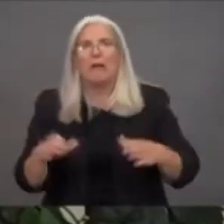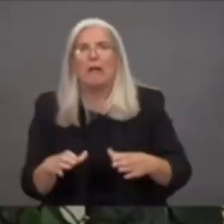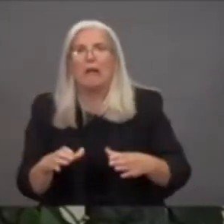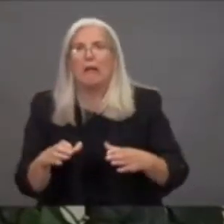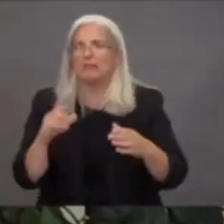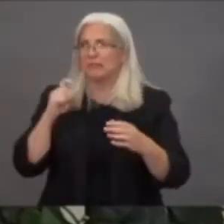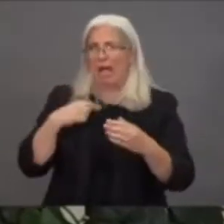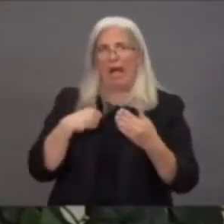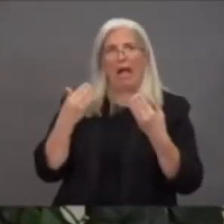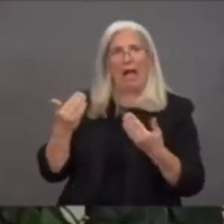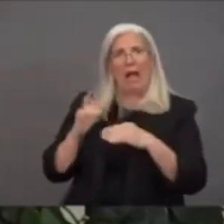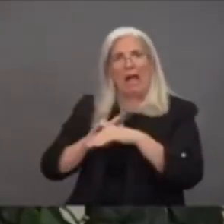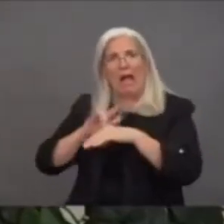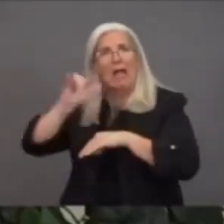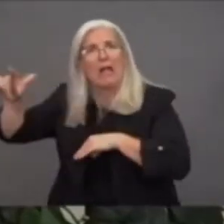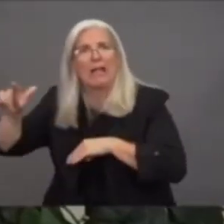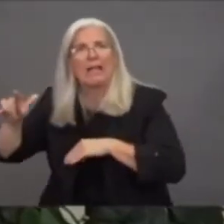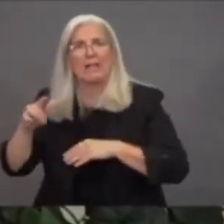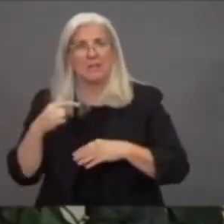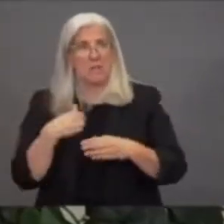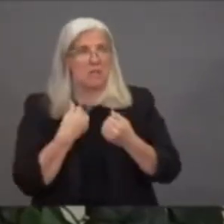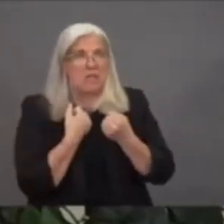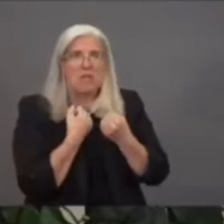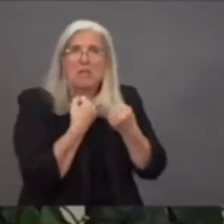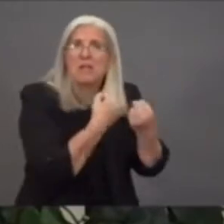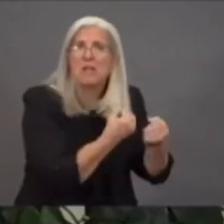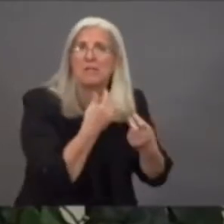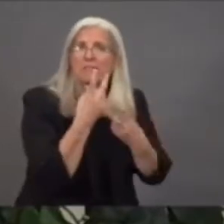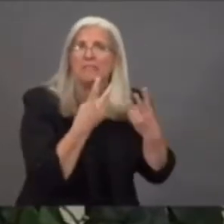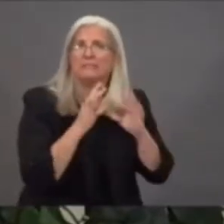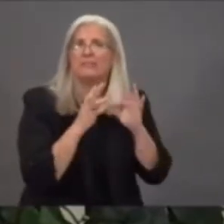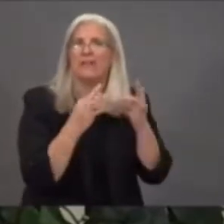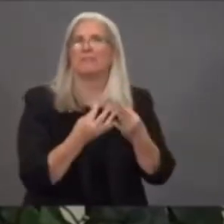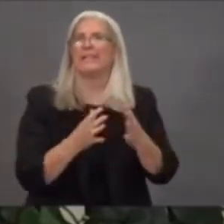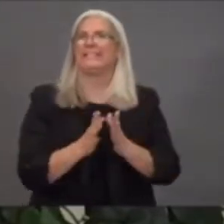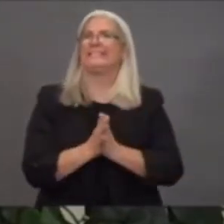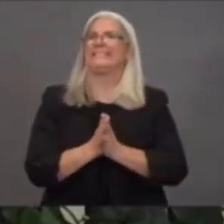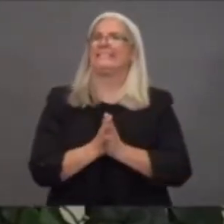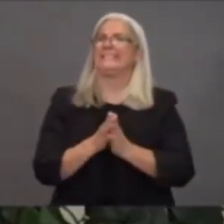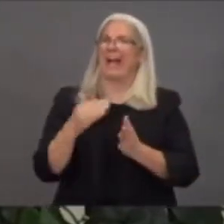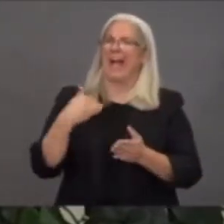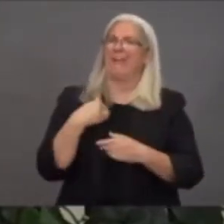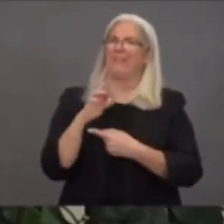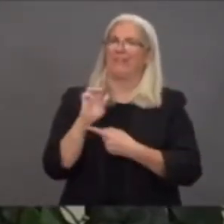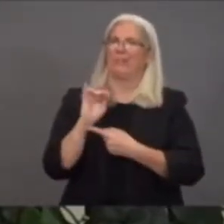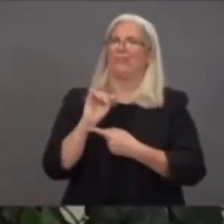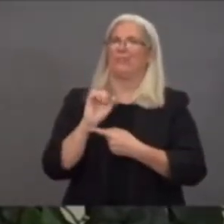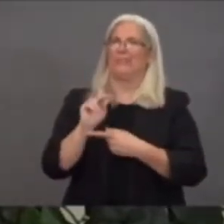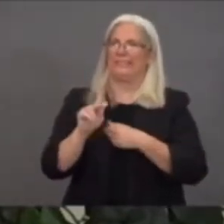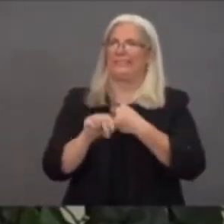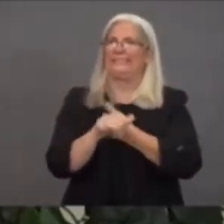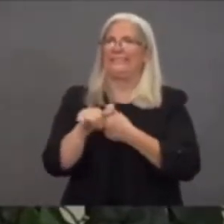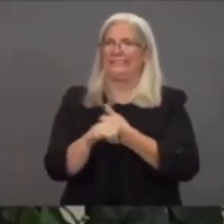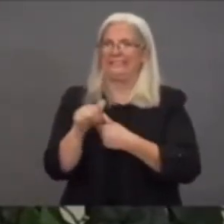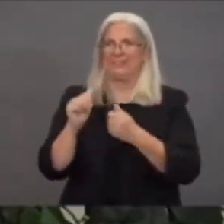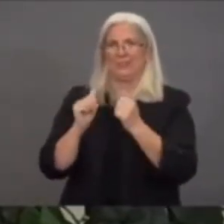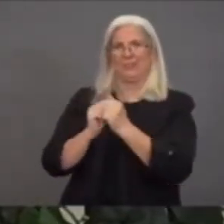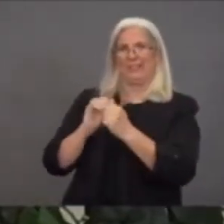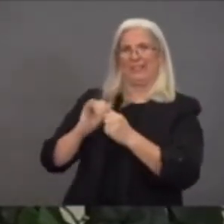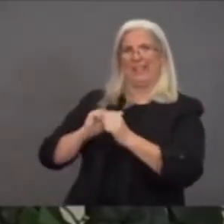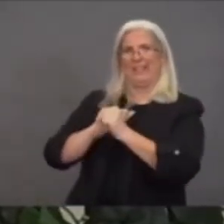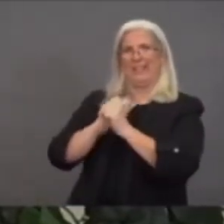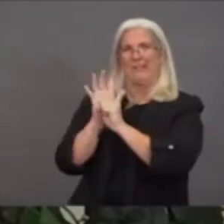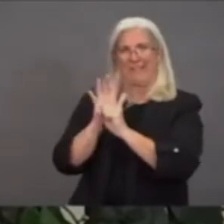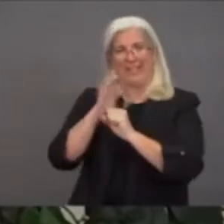with gathering and traveling is they do have some risk because we know that COVID-19 is on the